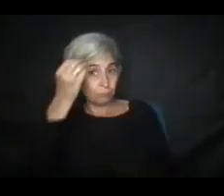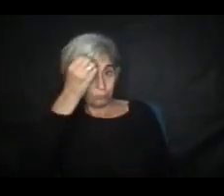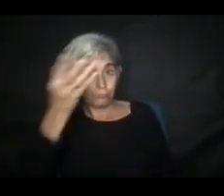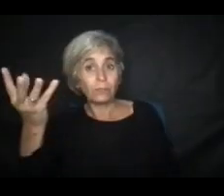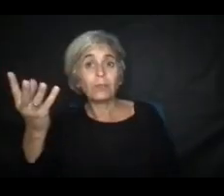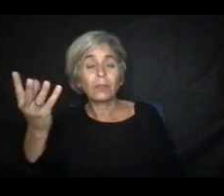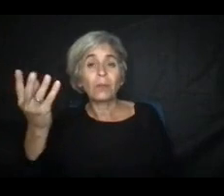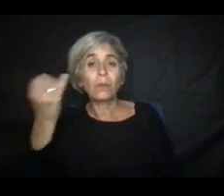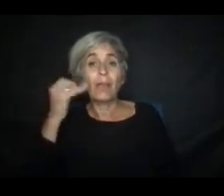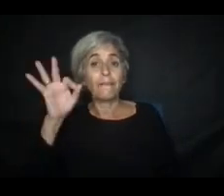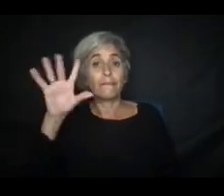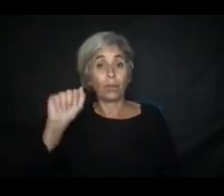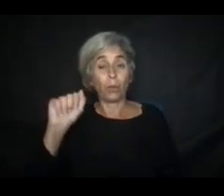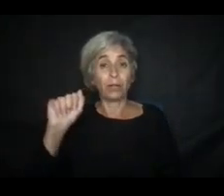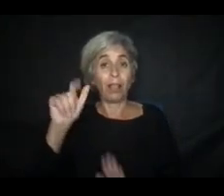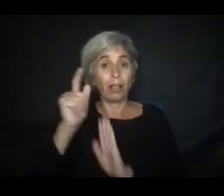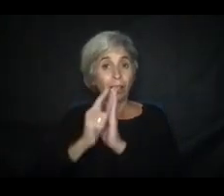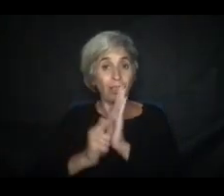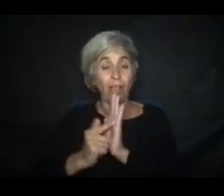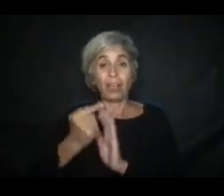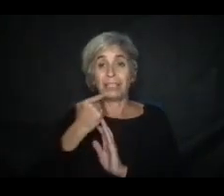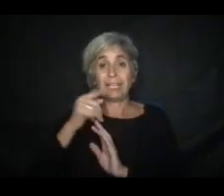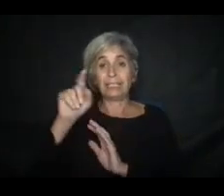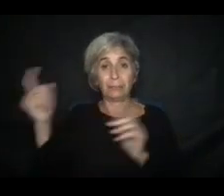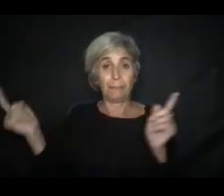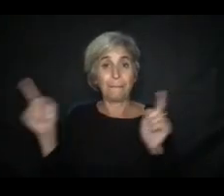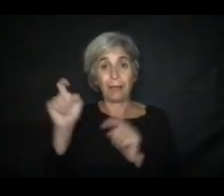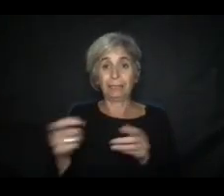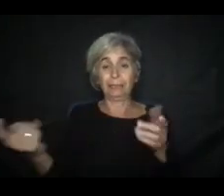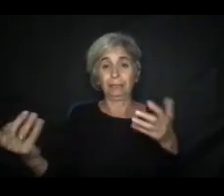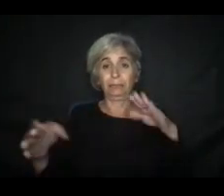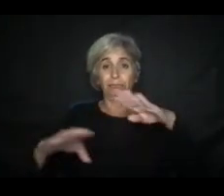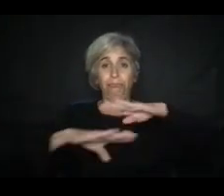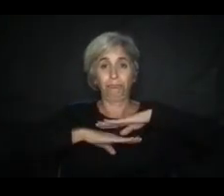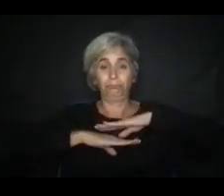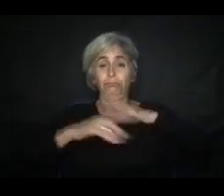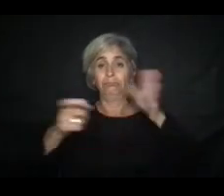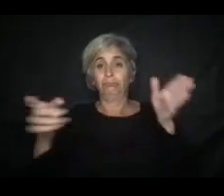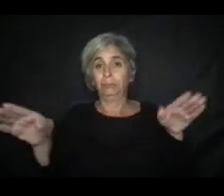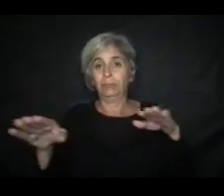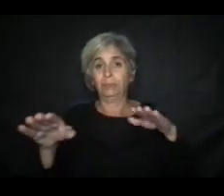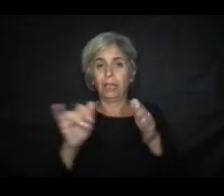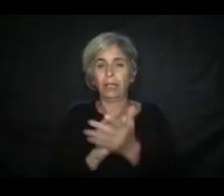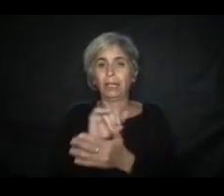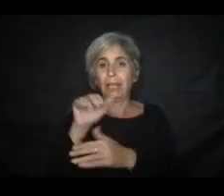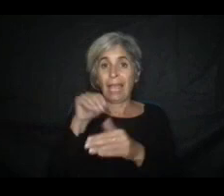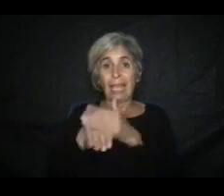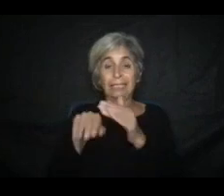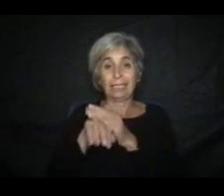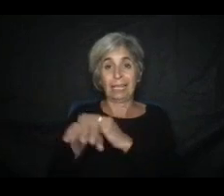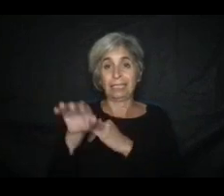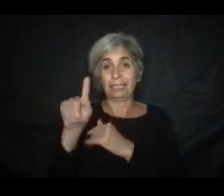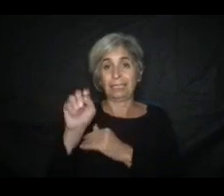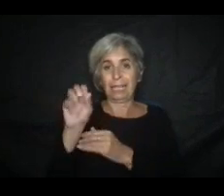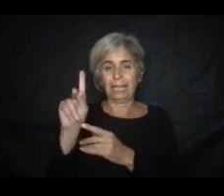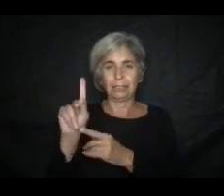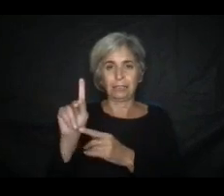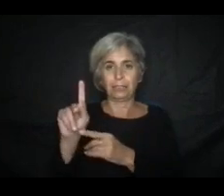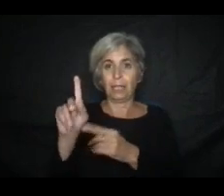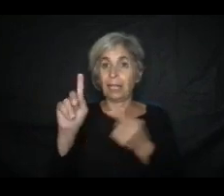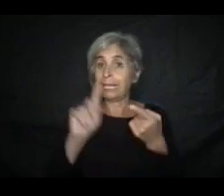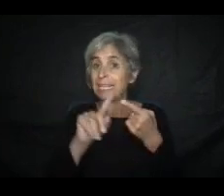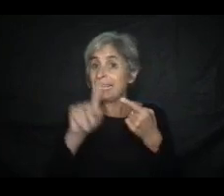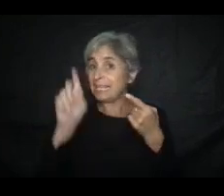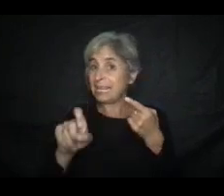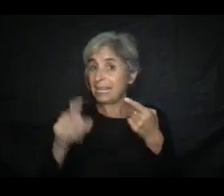Florida statute is required to meet what's known as a dual rational nexus test. One, it has to be based on a need for improvements. And